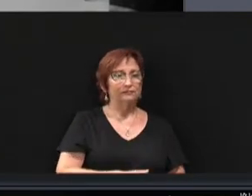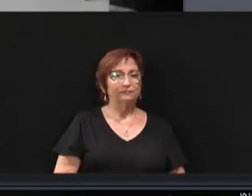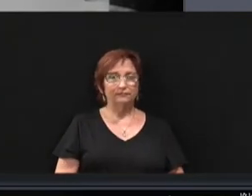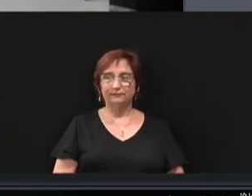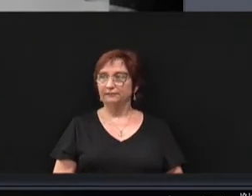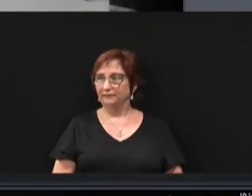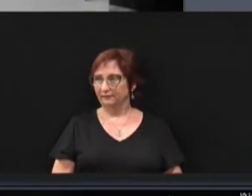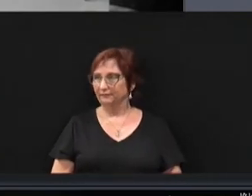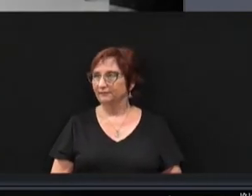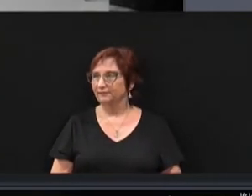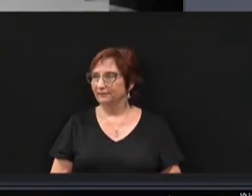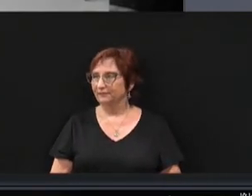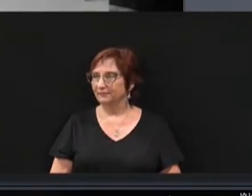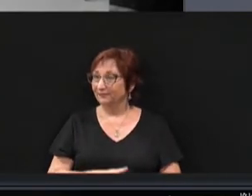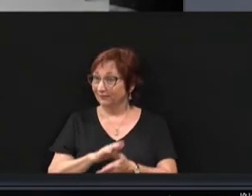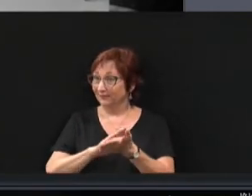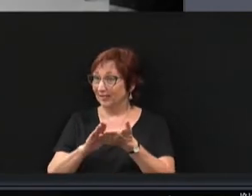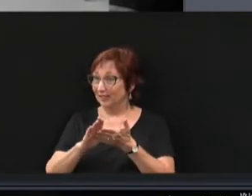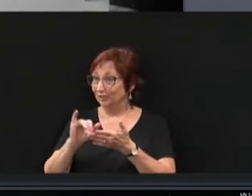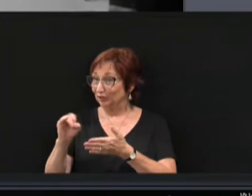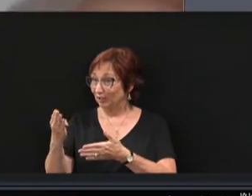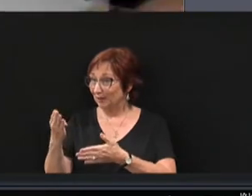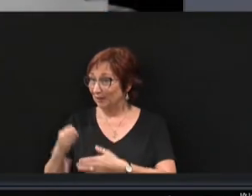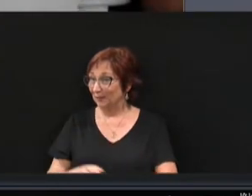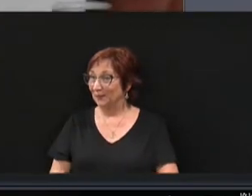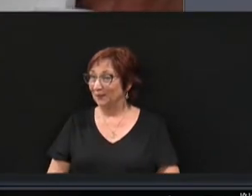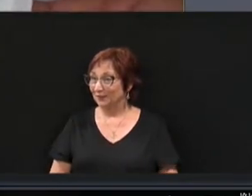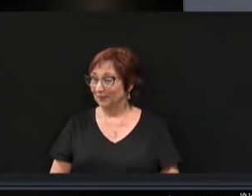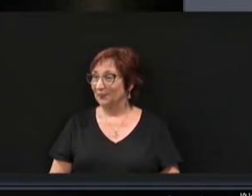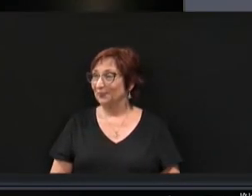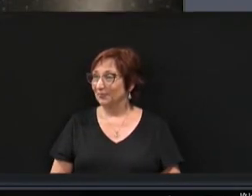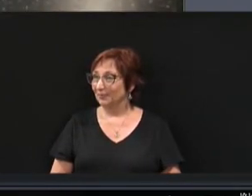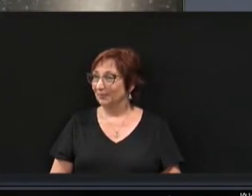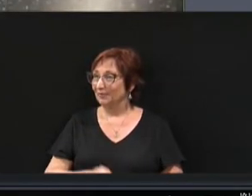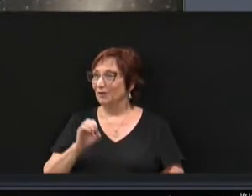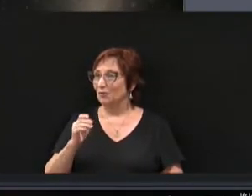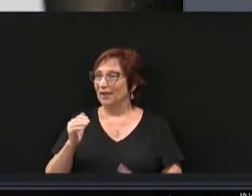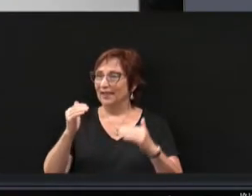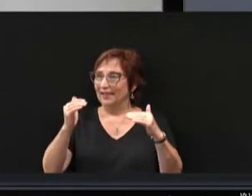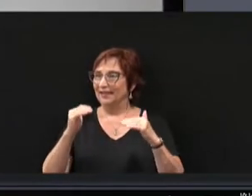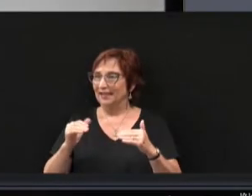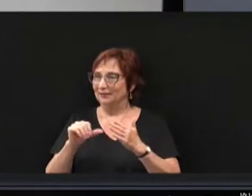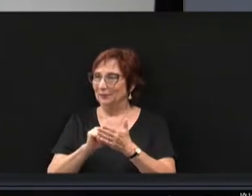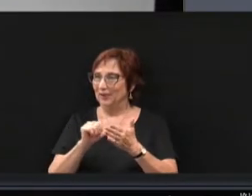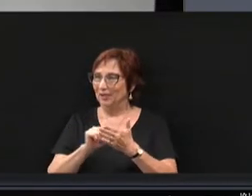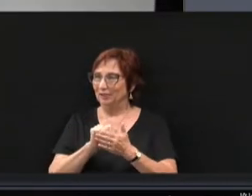Why not? Okay, why not? Good, nice job, Tiffany. Okay, the next page.